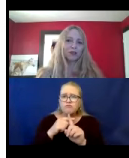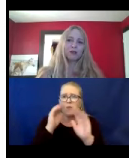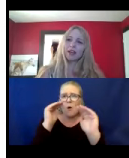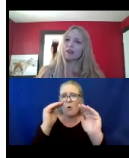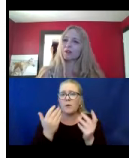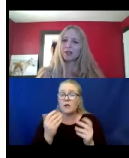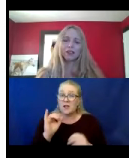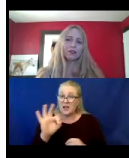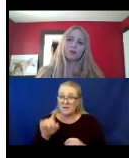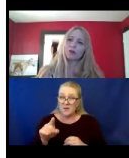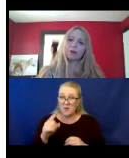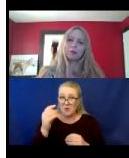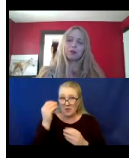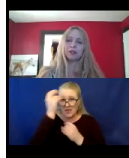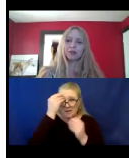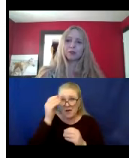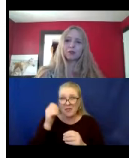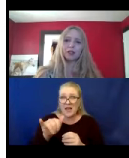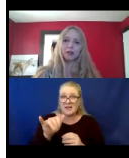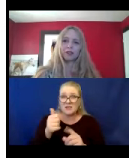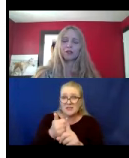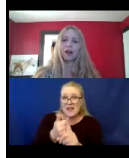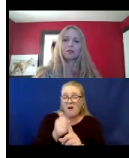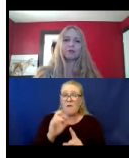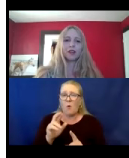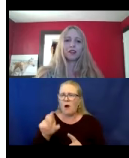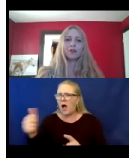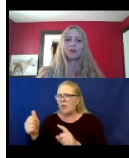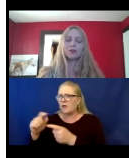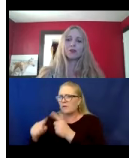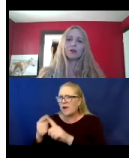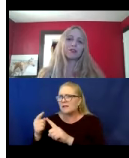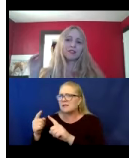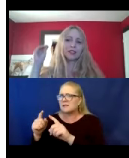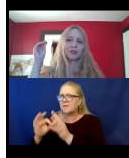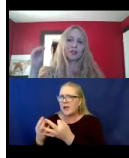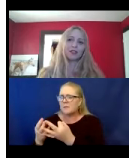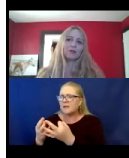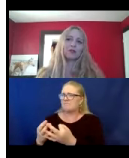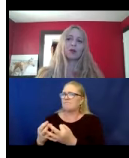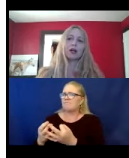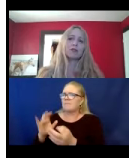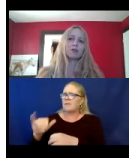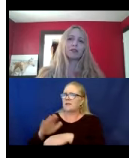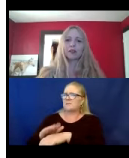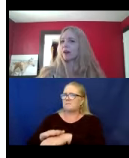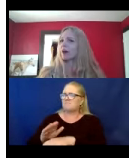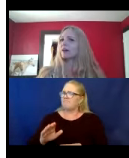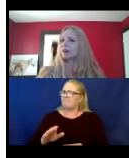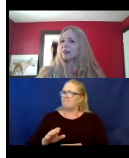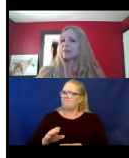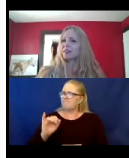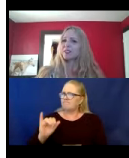those in your own head or hearing those from other people in your community or in your life, you know, those are signals that you would perk up to and